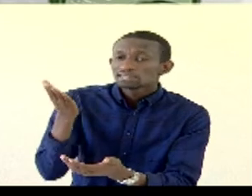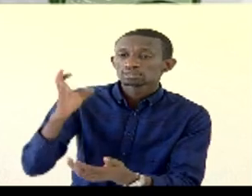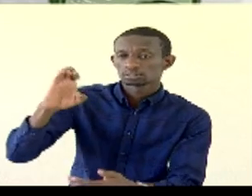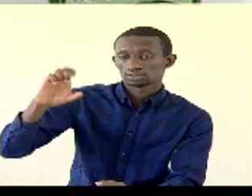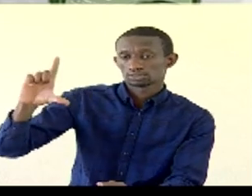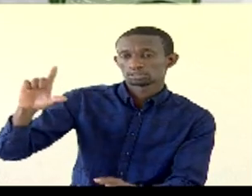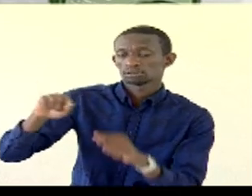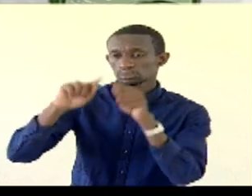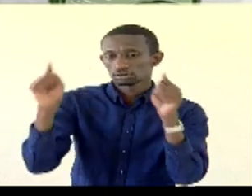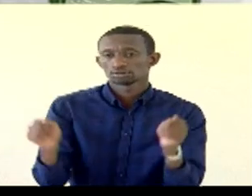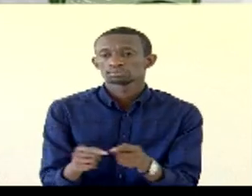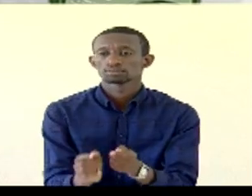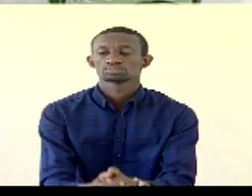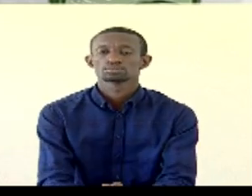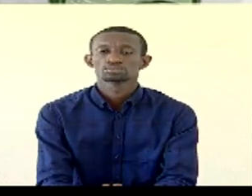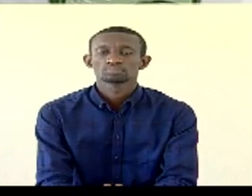cycle,